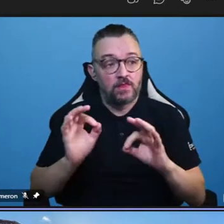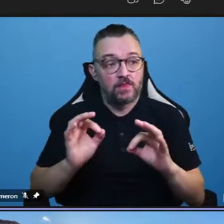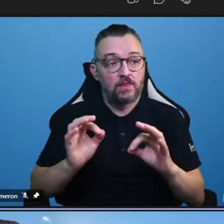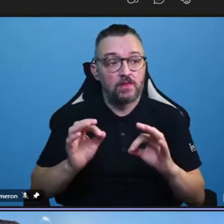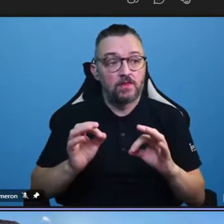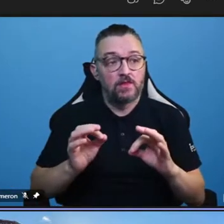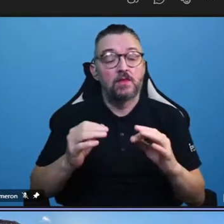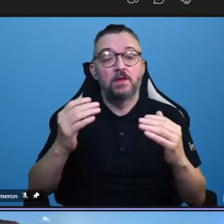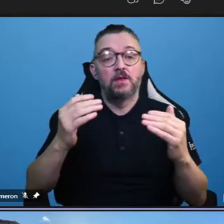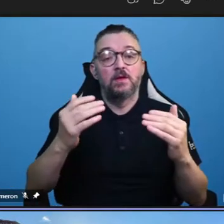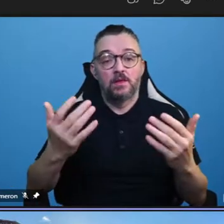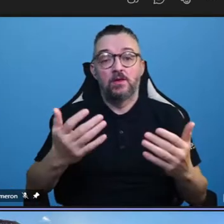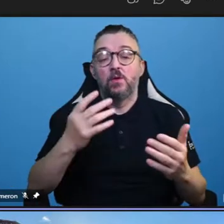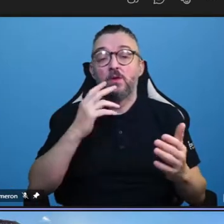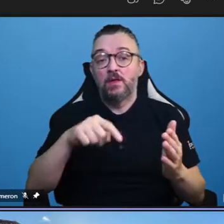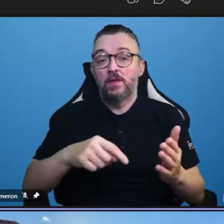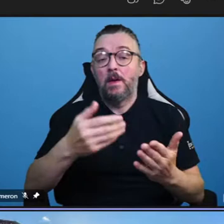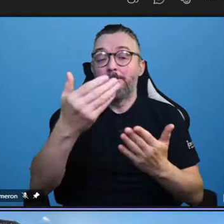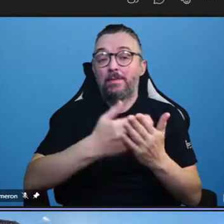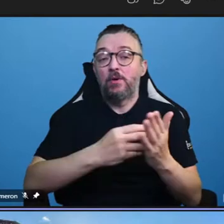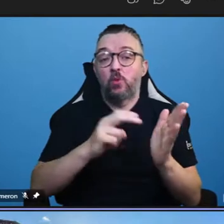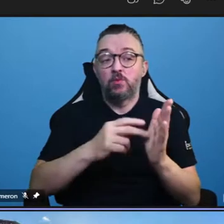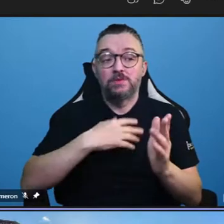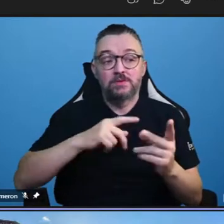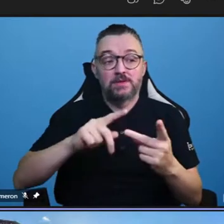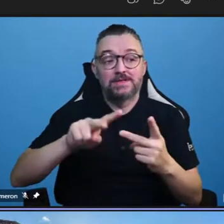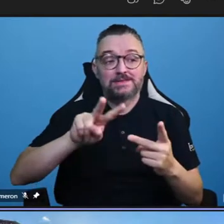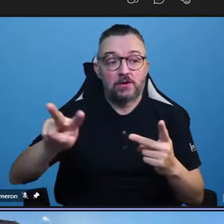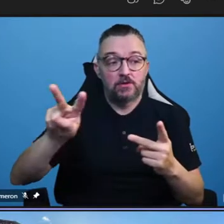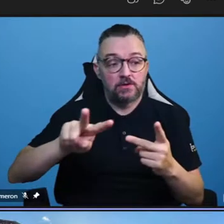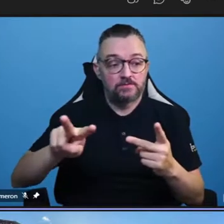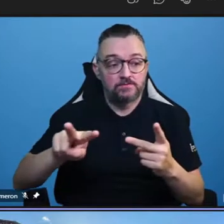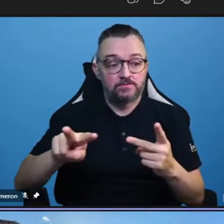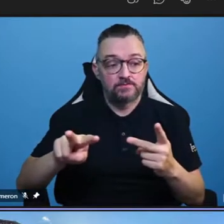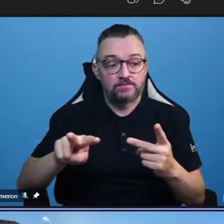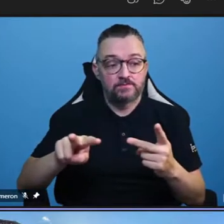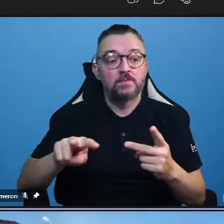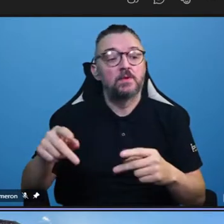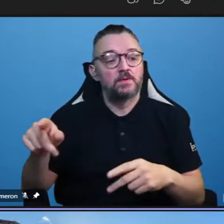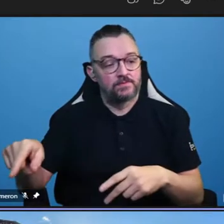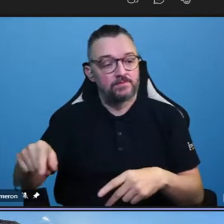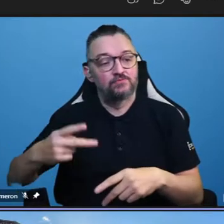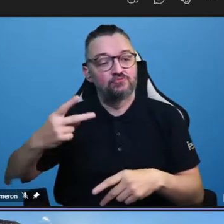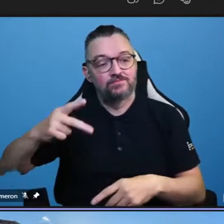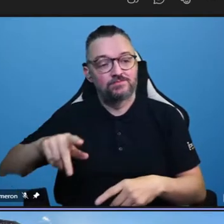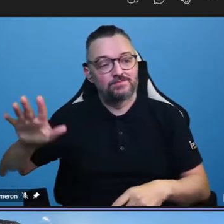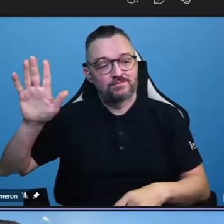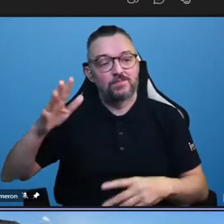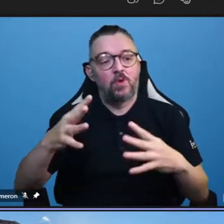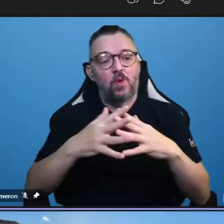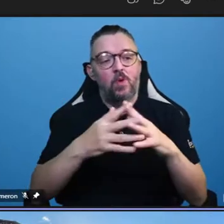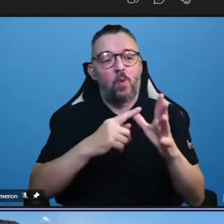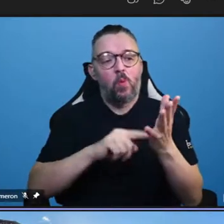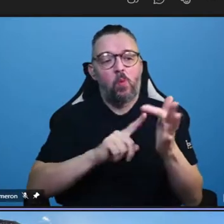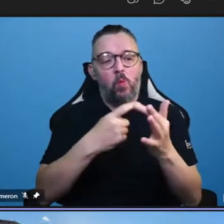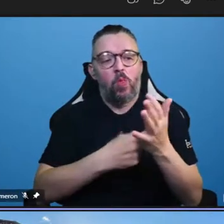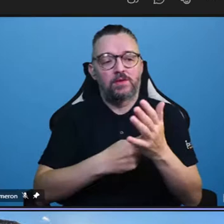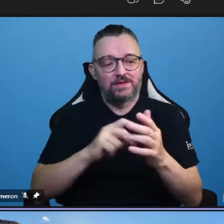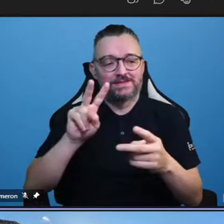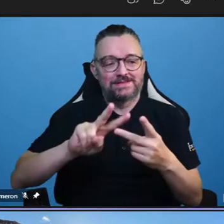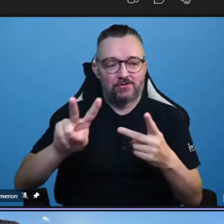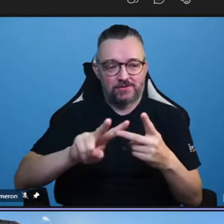will move that we note this paper. Can I have a seconder, please? Yeah, I'll second it. Thank you, Walter. Sorry, okay.